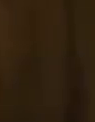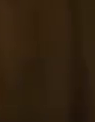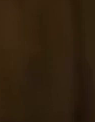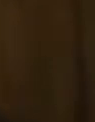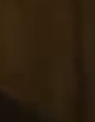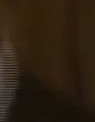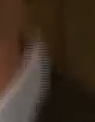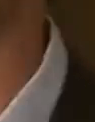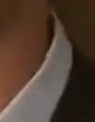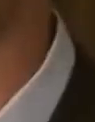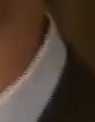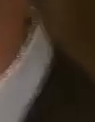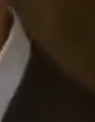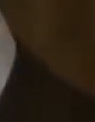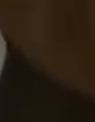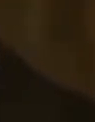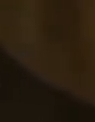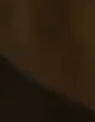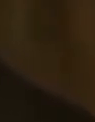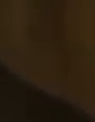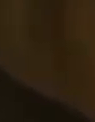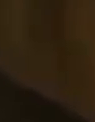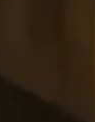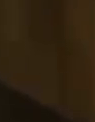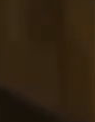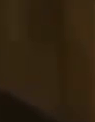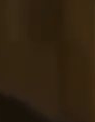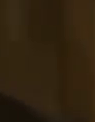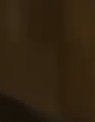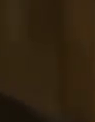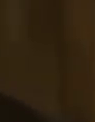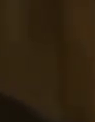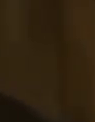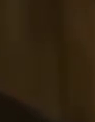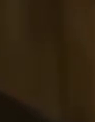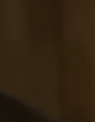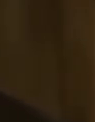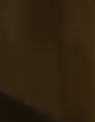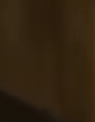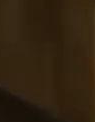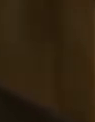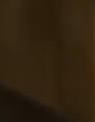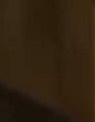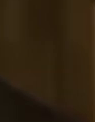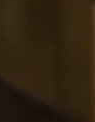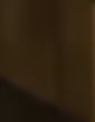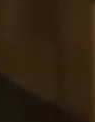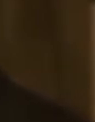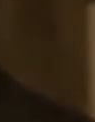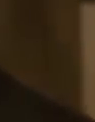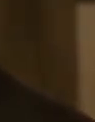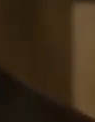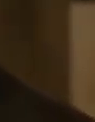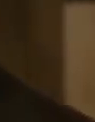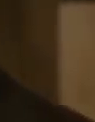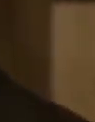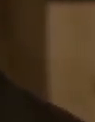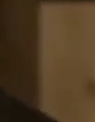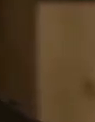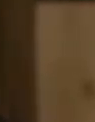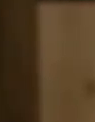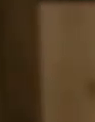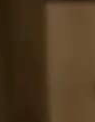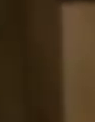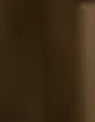Truly, my success is the consequence of spectacular luck, of birth, of circumstance, and